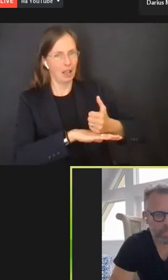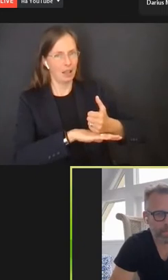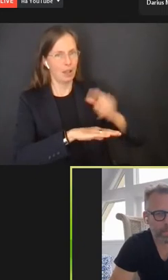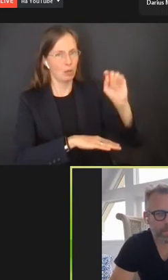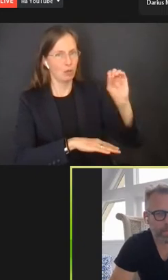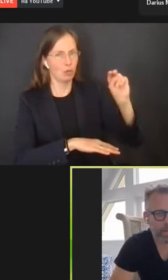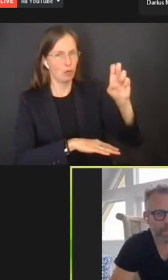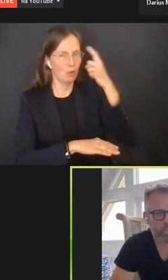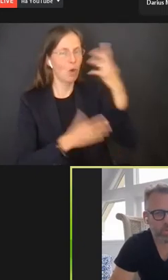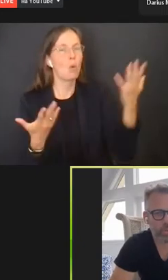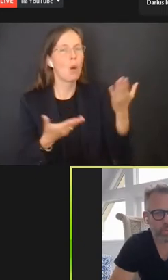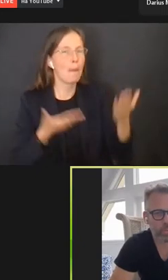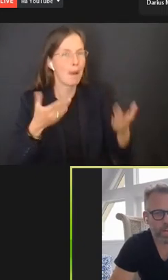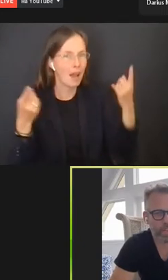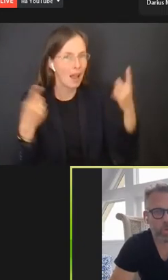me